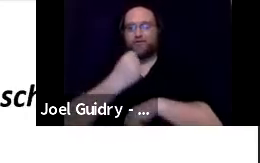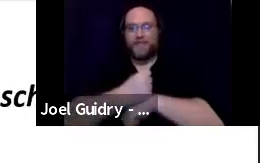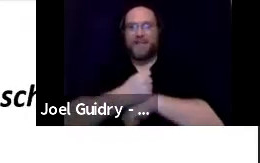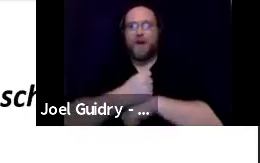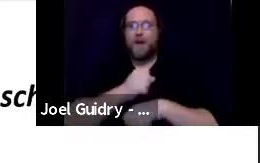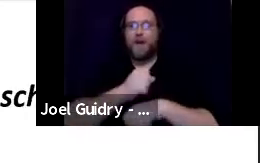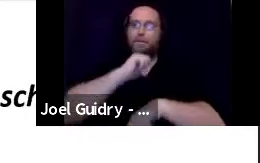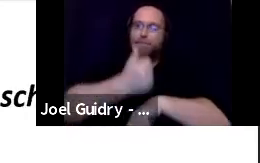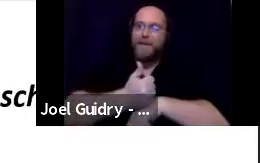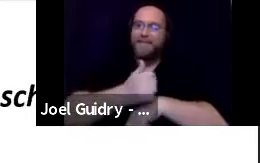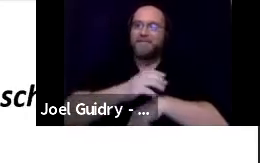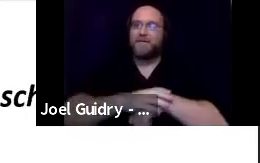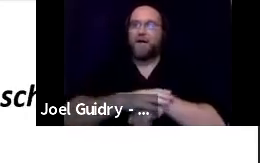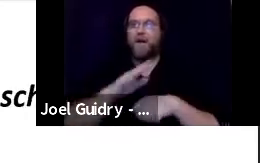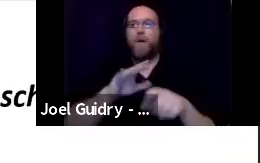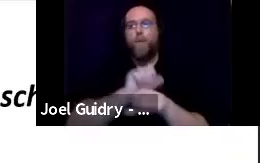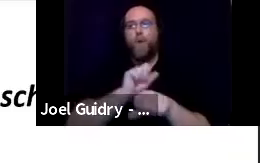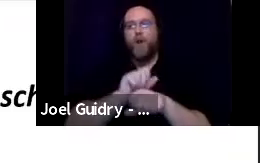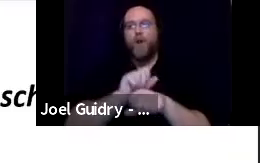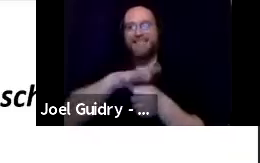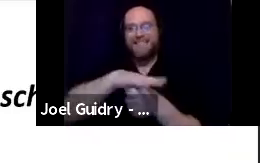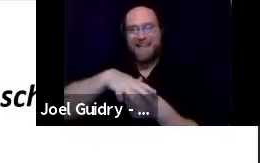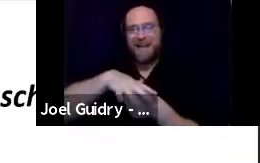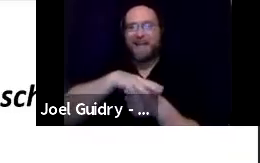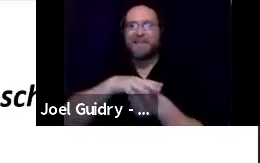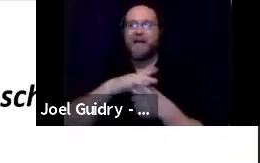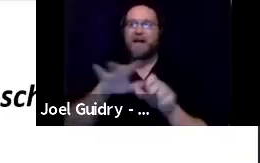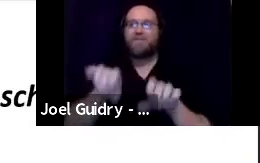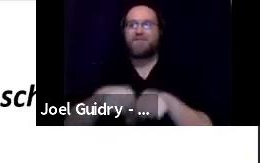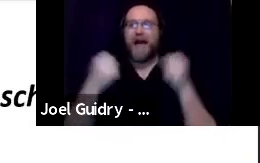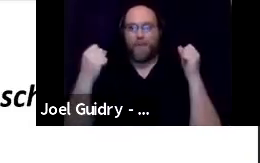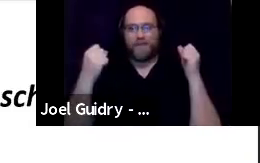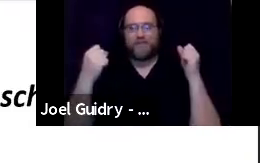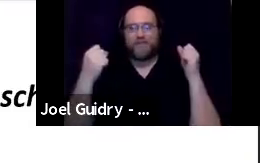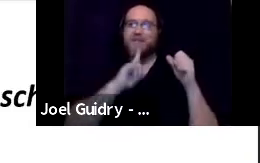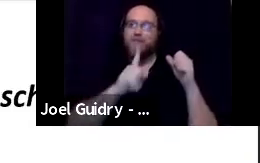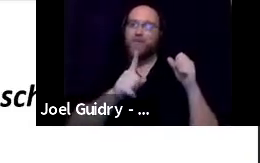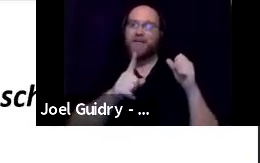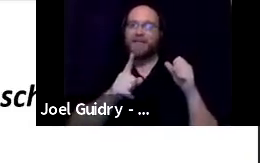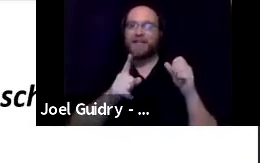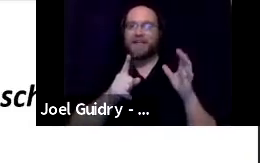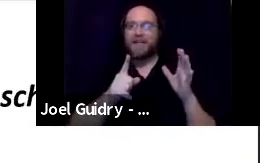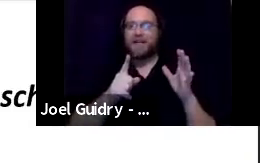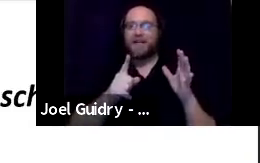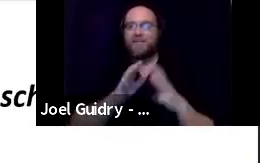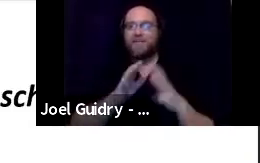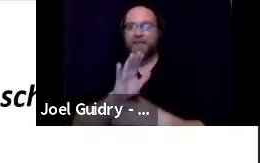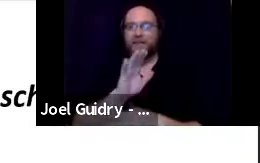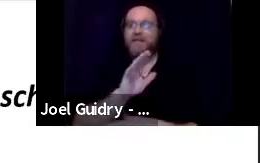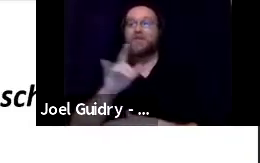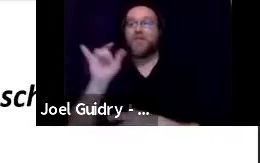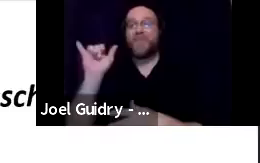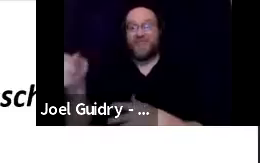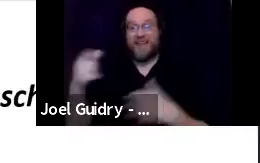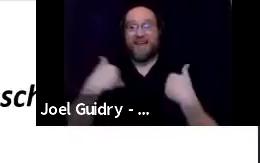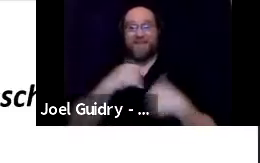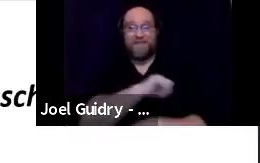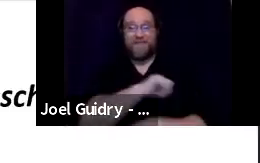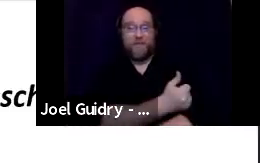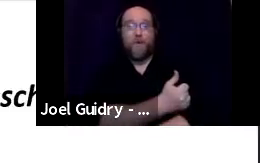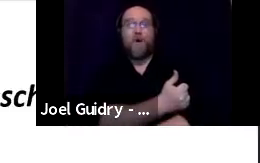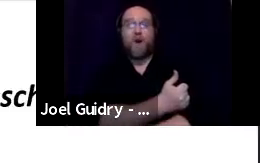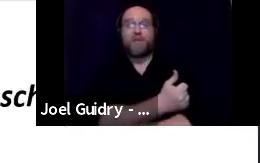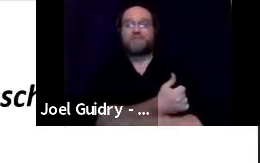that violate worker protections. So they actually have the authority to step in and insist that